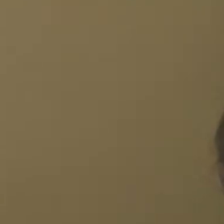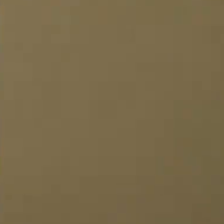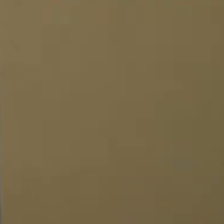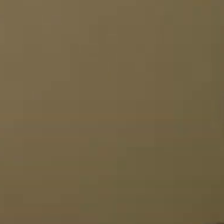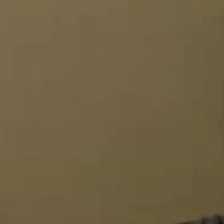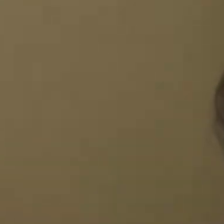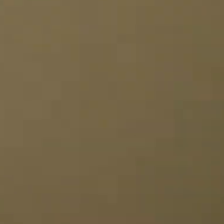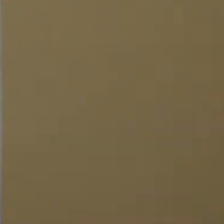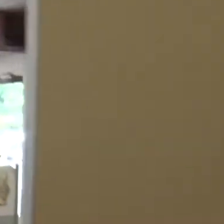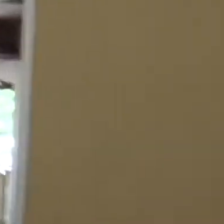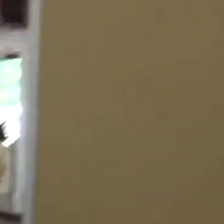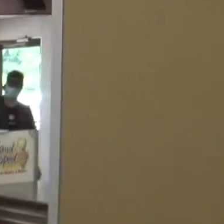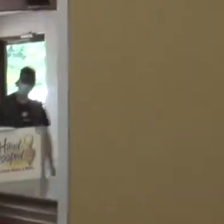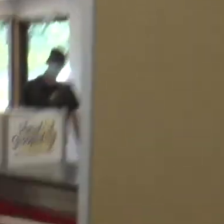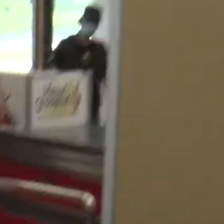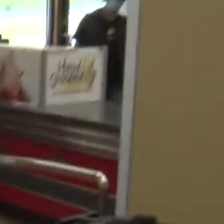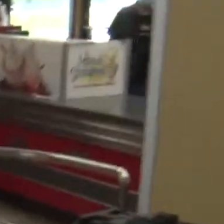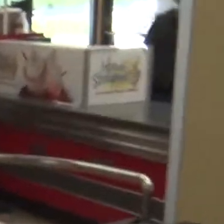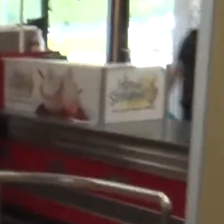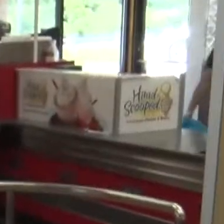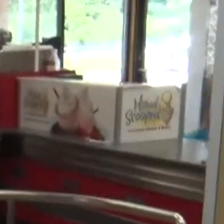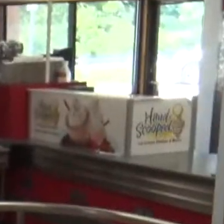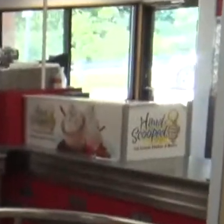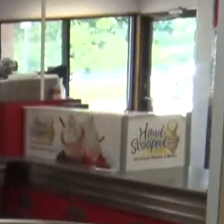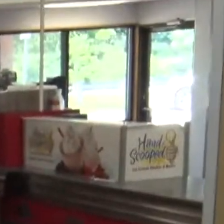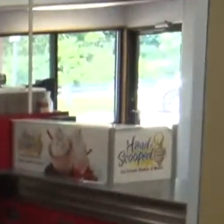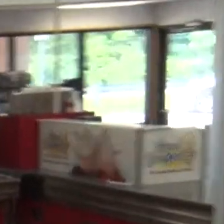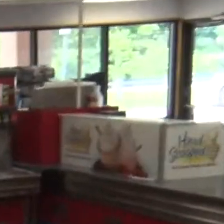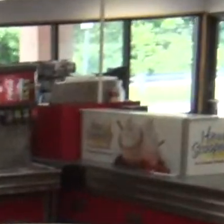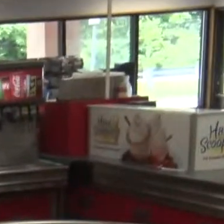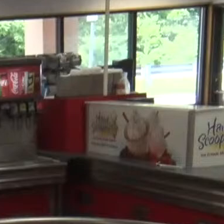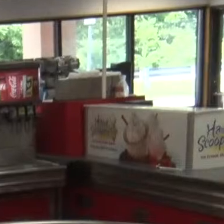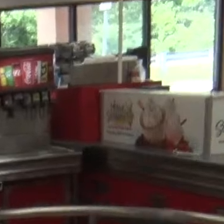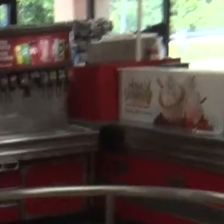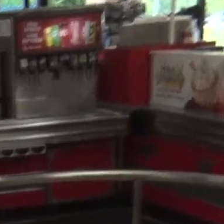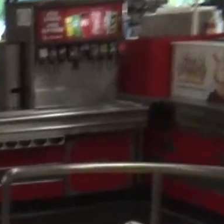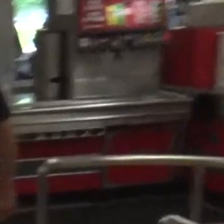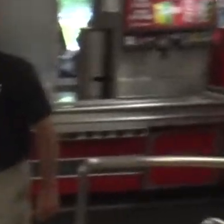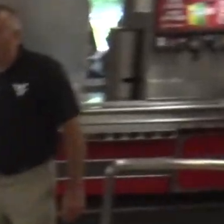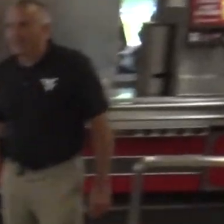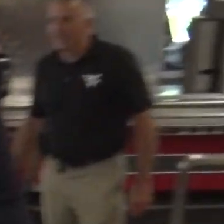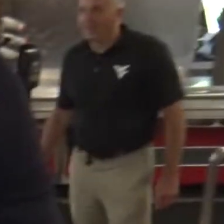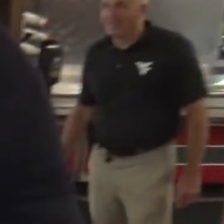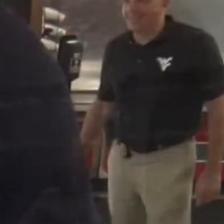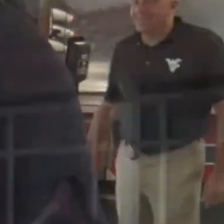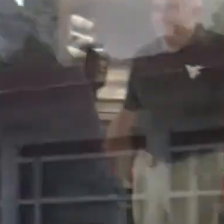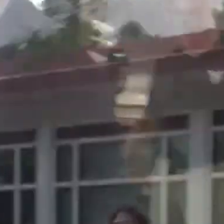Dog. Baby Dog's coming to see you because you just won one of the big giant trucks.